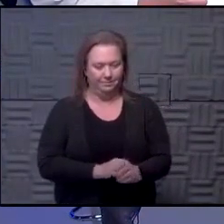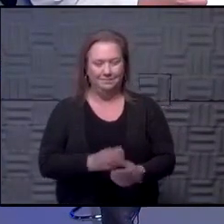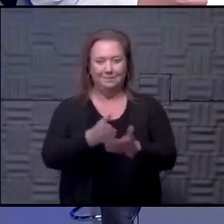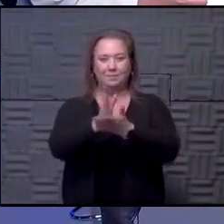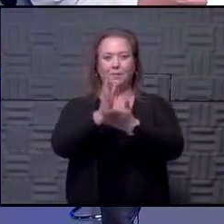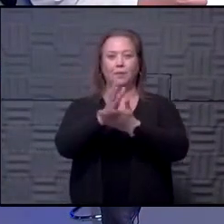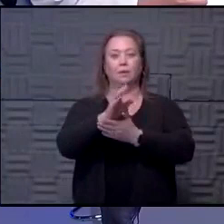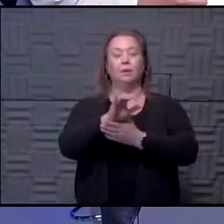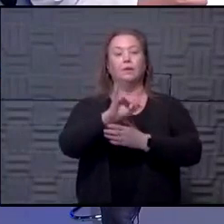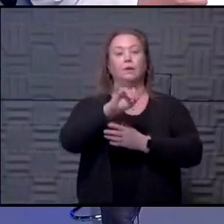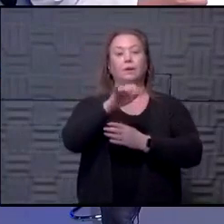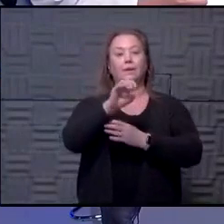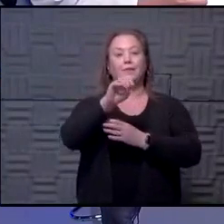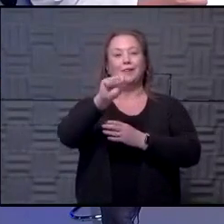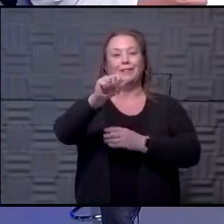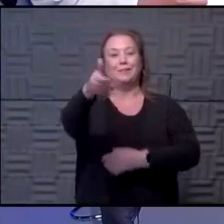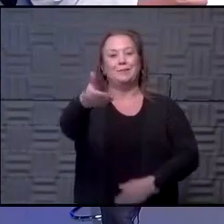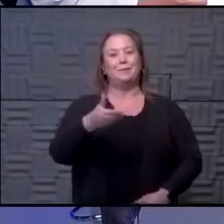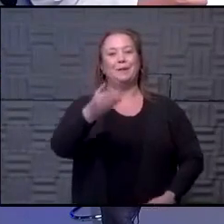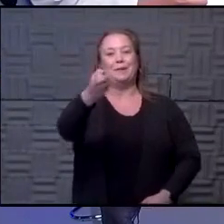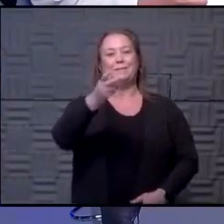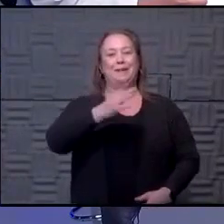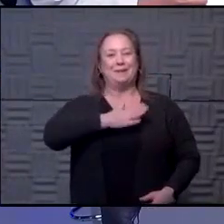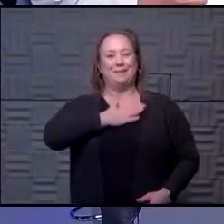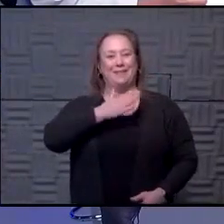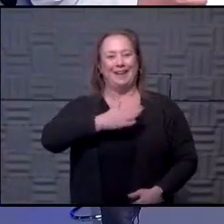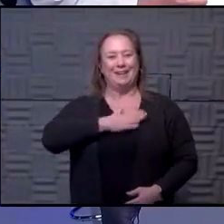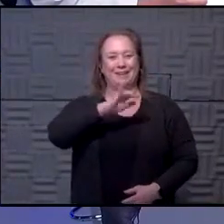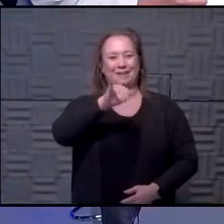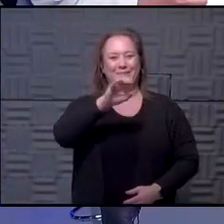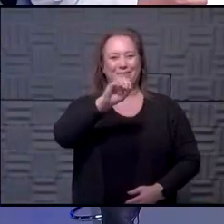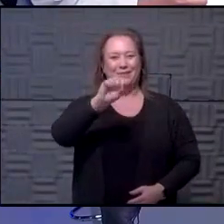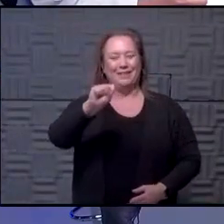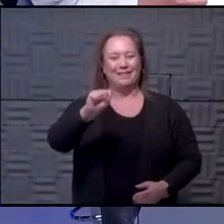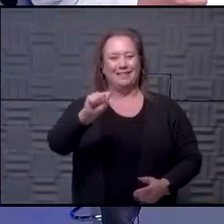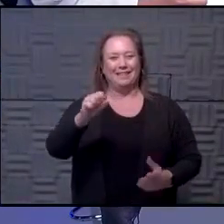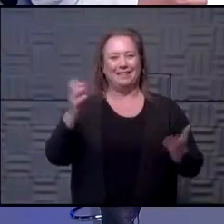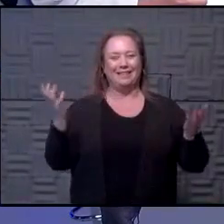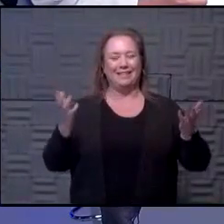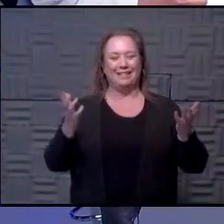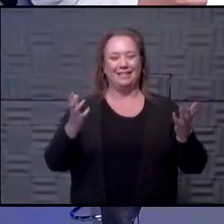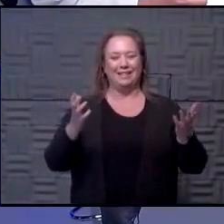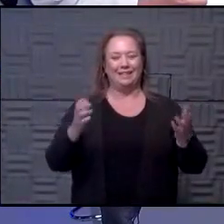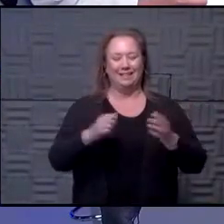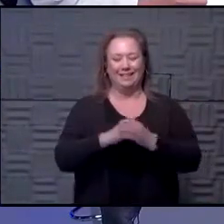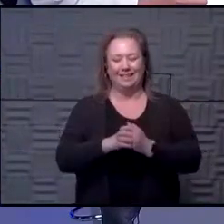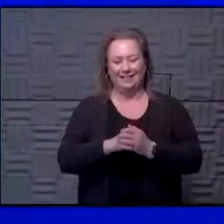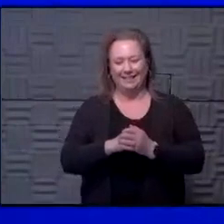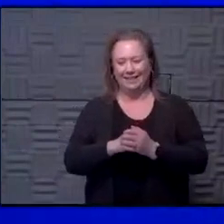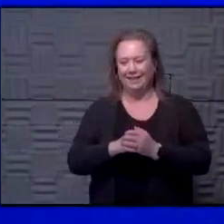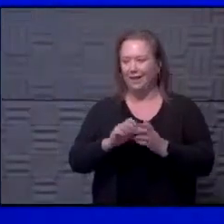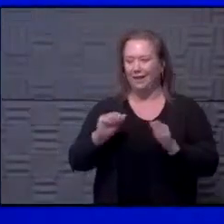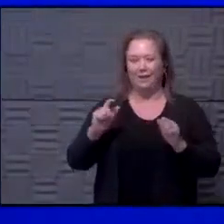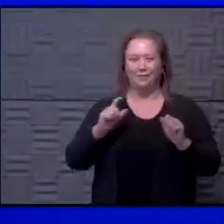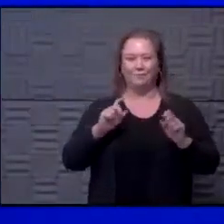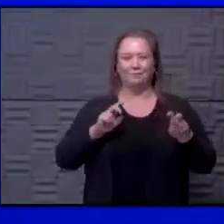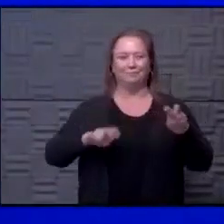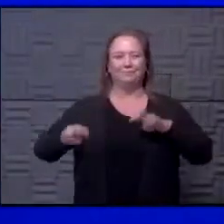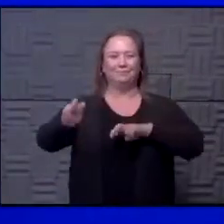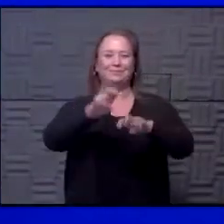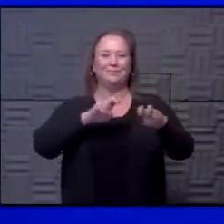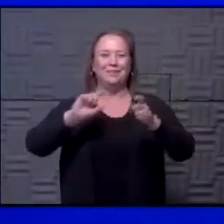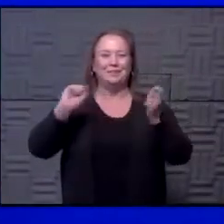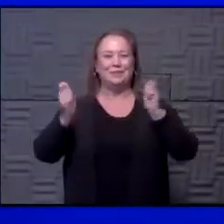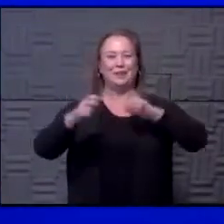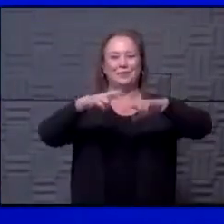All right, Jess, welcome back. We're so happy you're here. Thank you. It's been like musical chairs with all sorts of people in here,